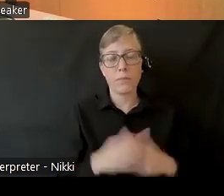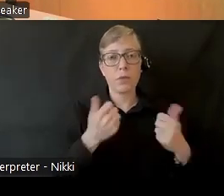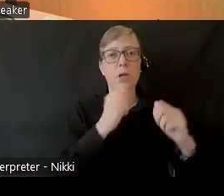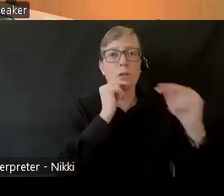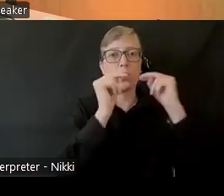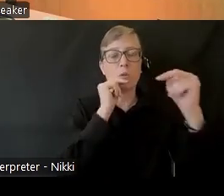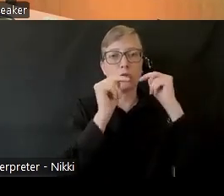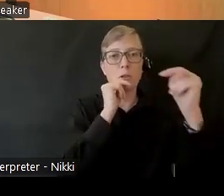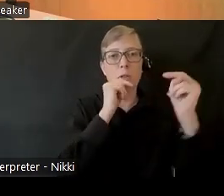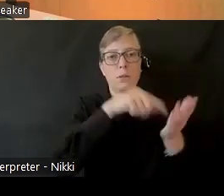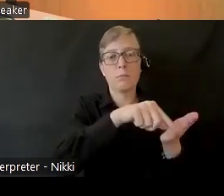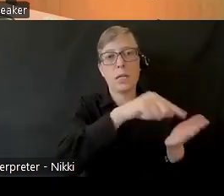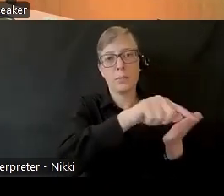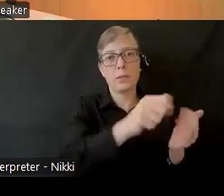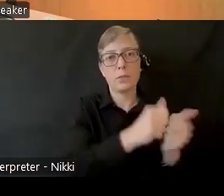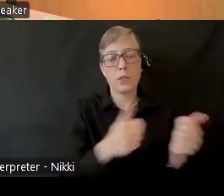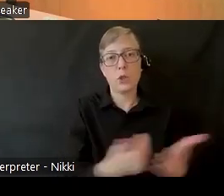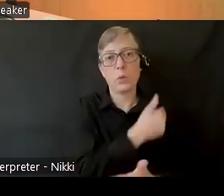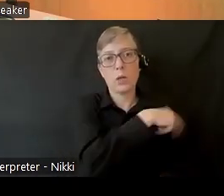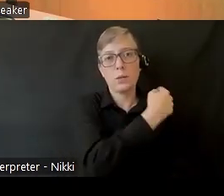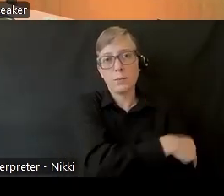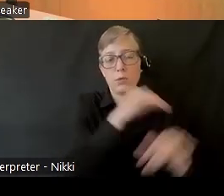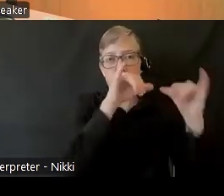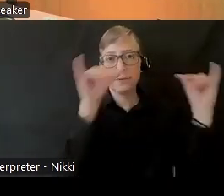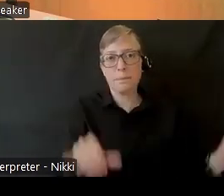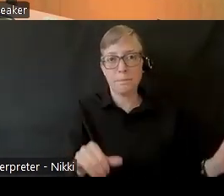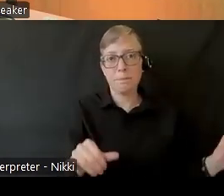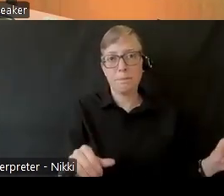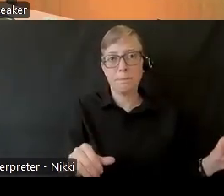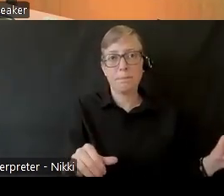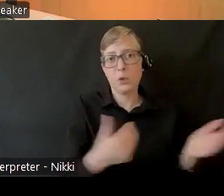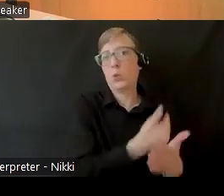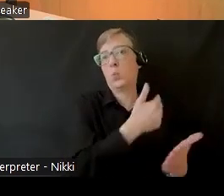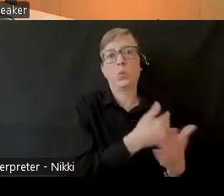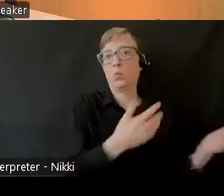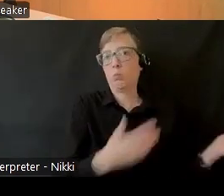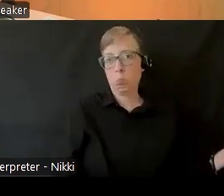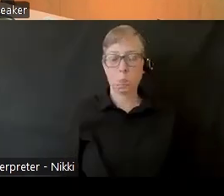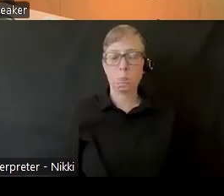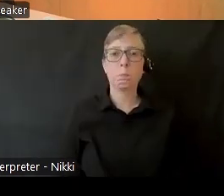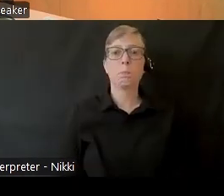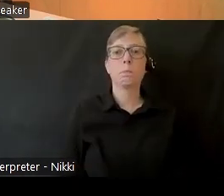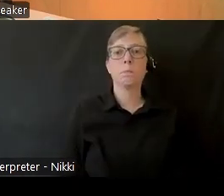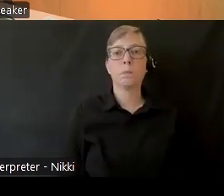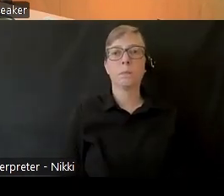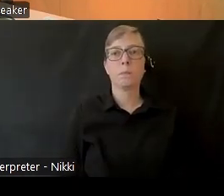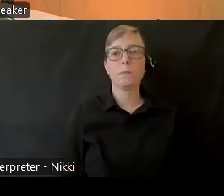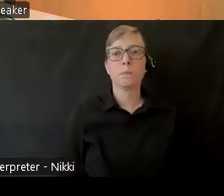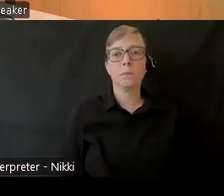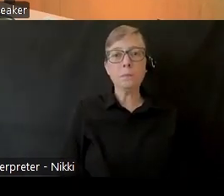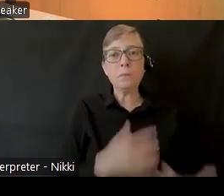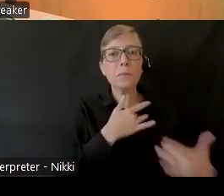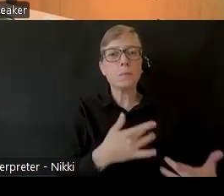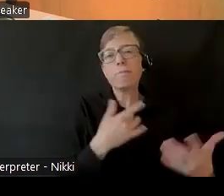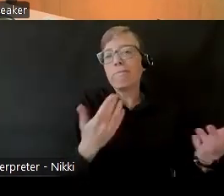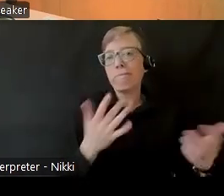negotiate a payment with a new hospital system, okay, brand new one, okay? Usually you just come up with a percent of